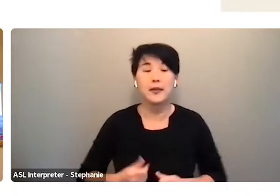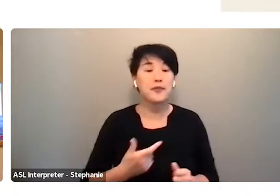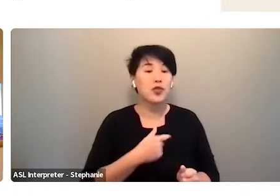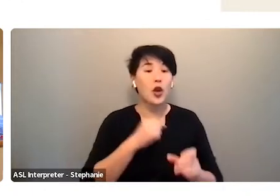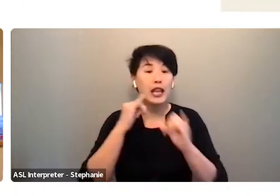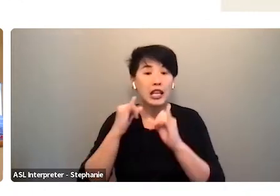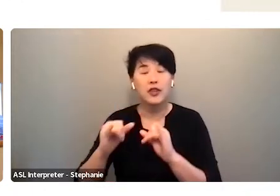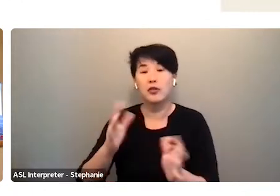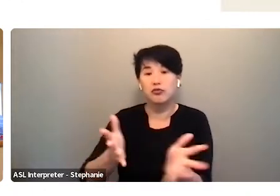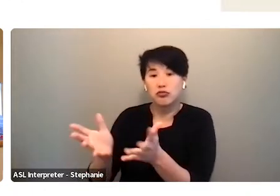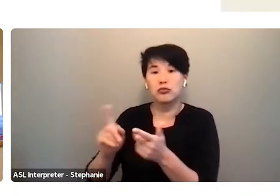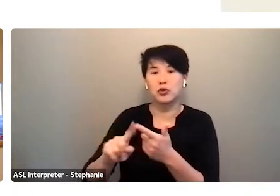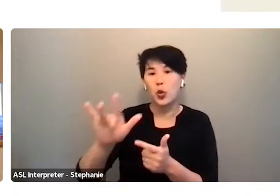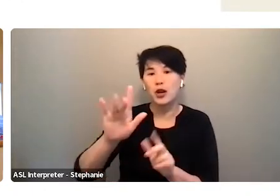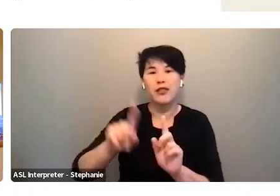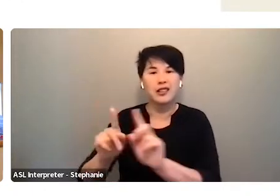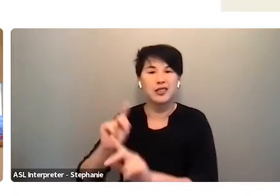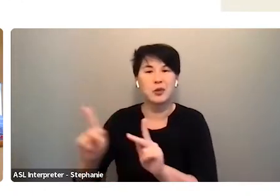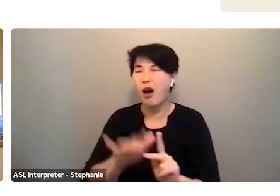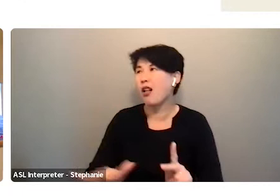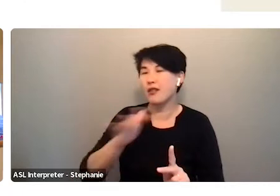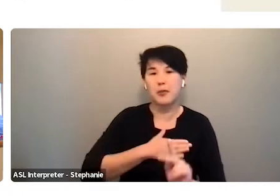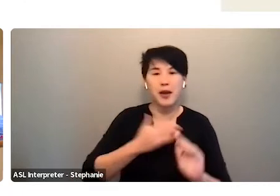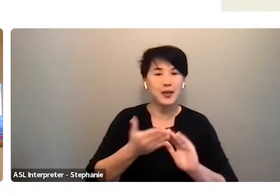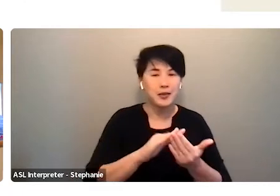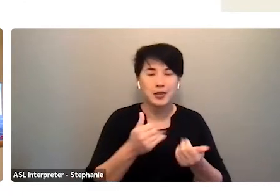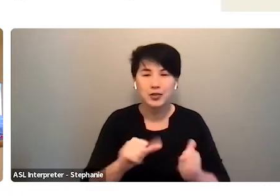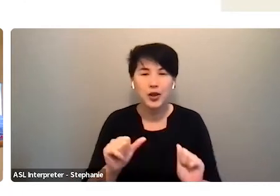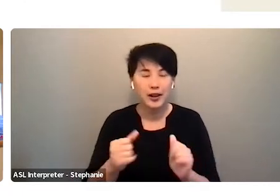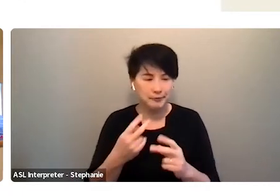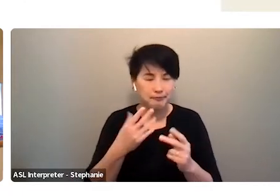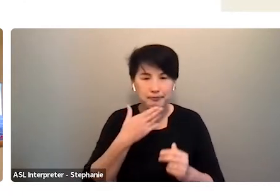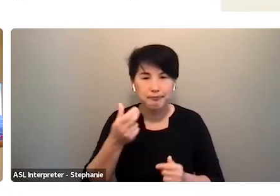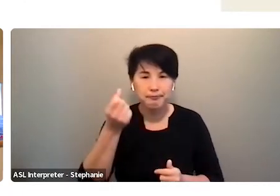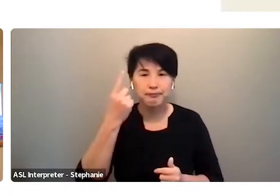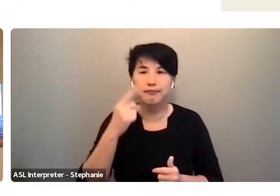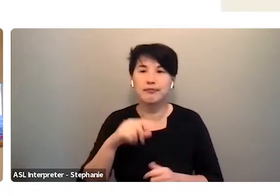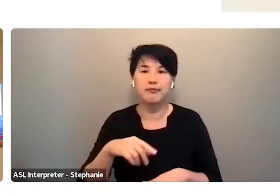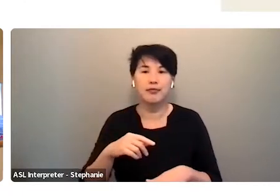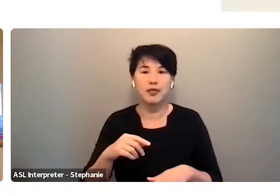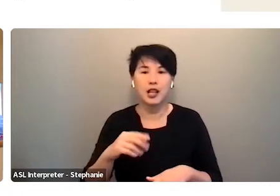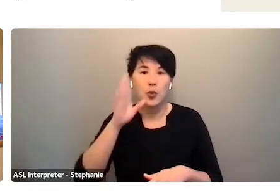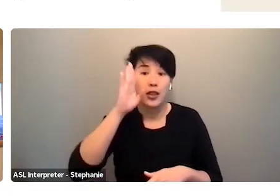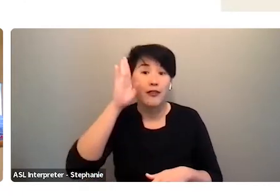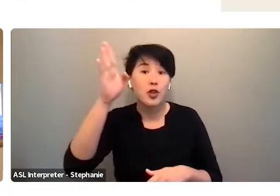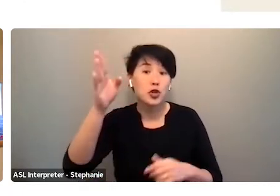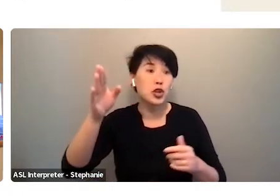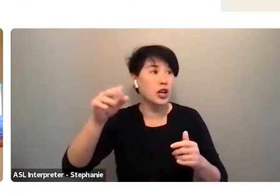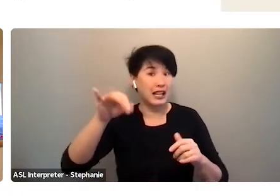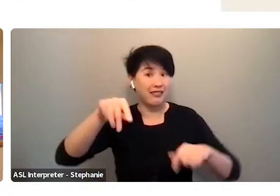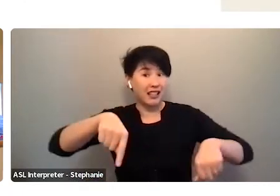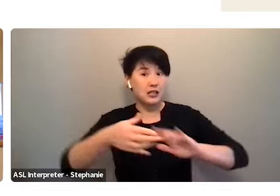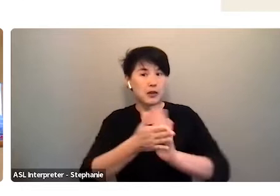to 25 different people in my local community, just to kind of see, as a kind of future potential brand, how